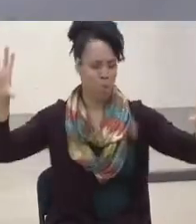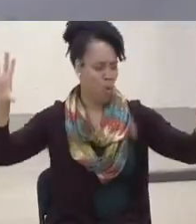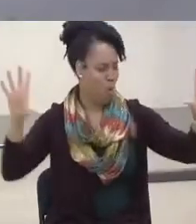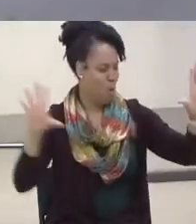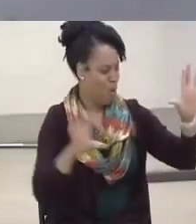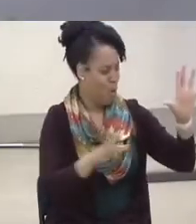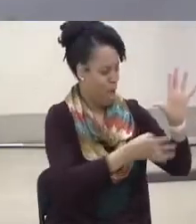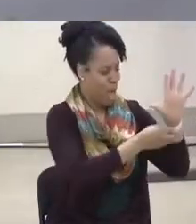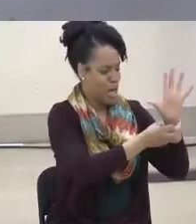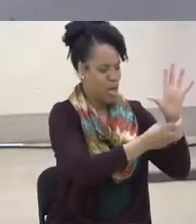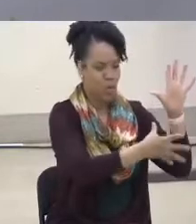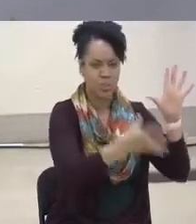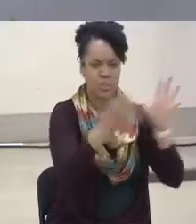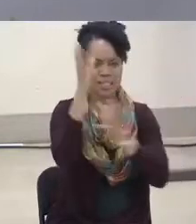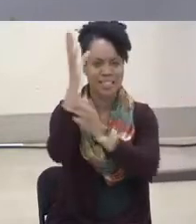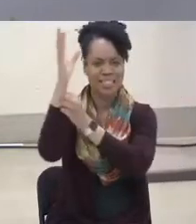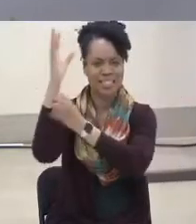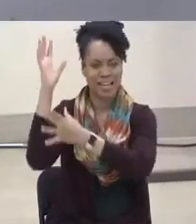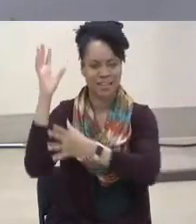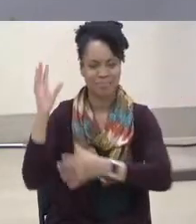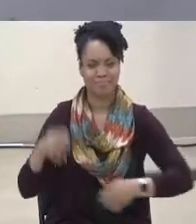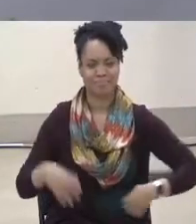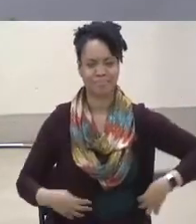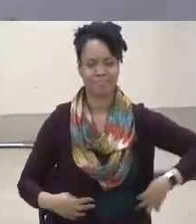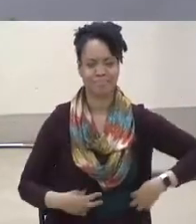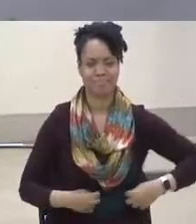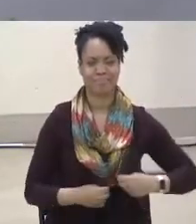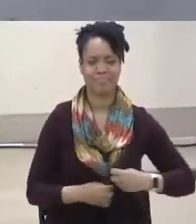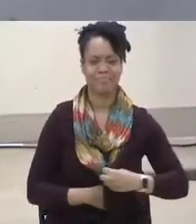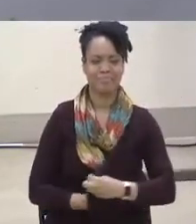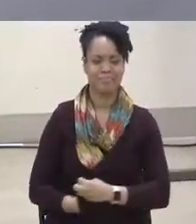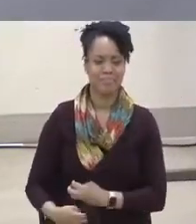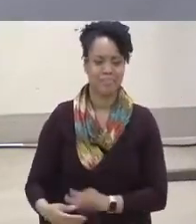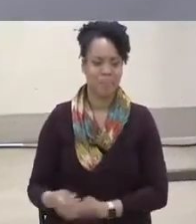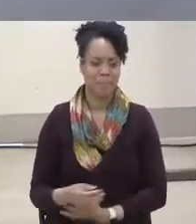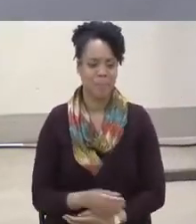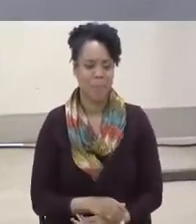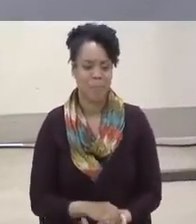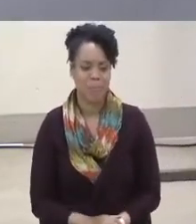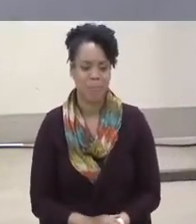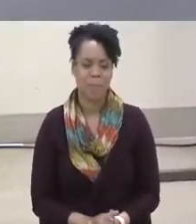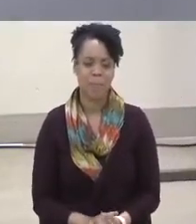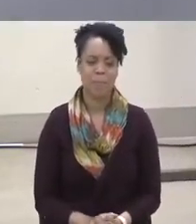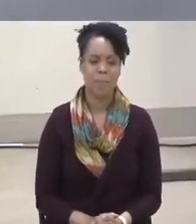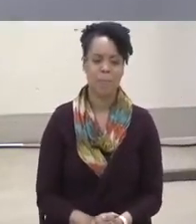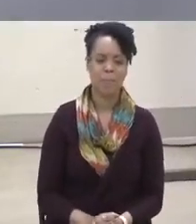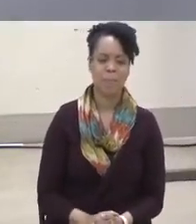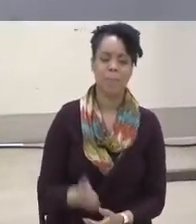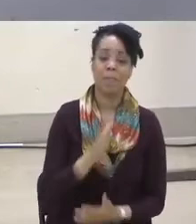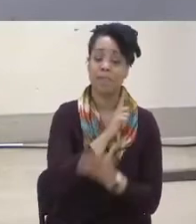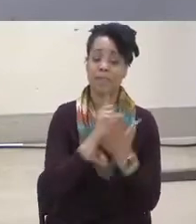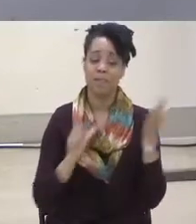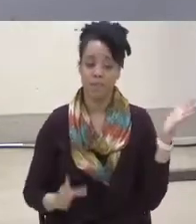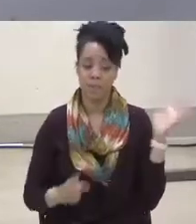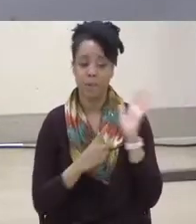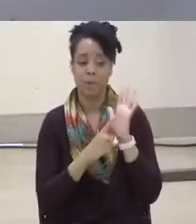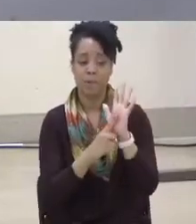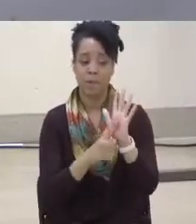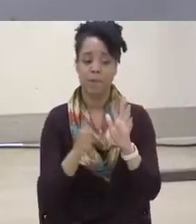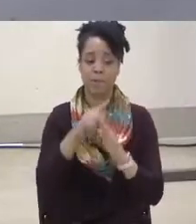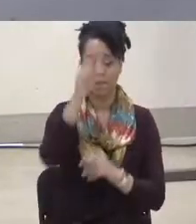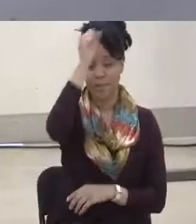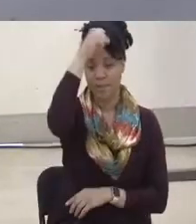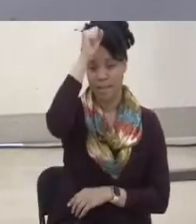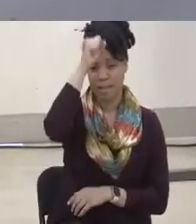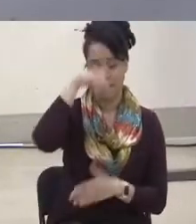Silas te pueden decir que a la medianoche empezaron a orar y Dios rompió sus cadenas. The Lord appeared unto Solomon in